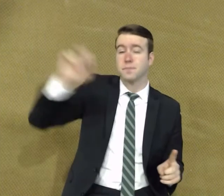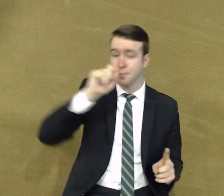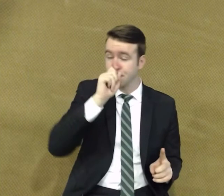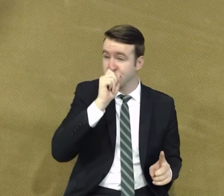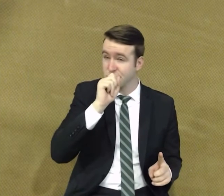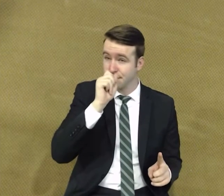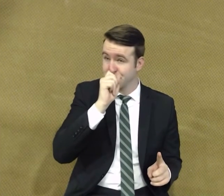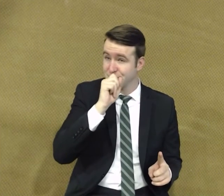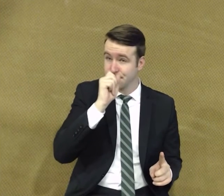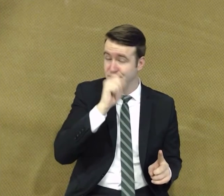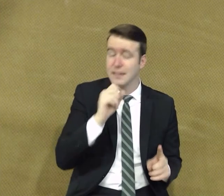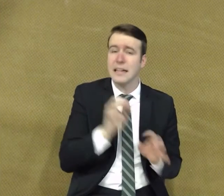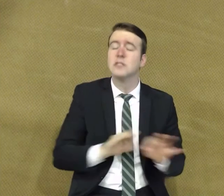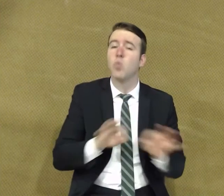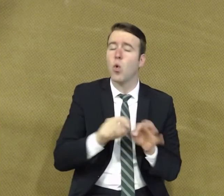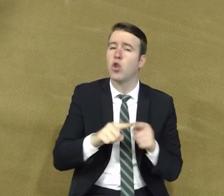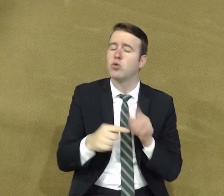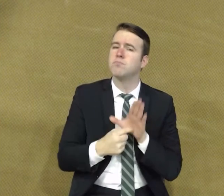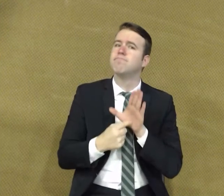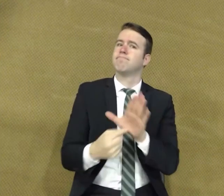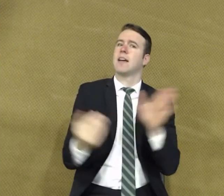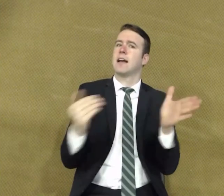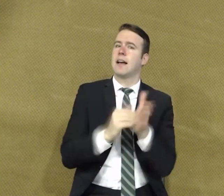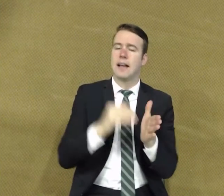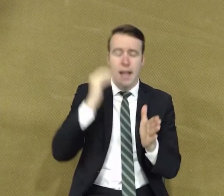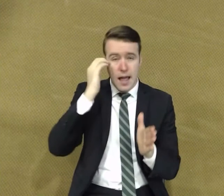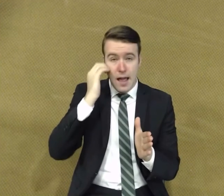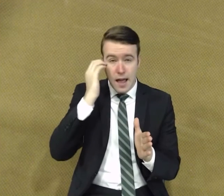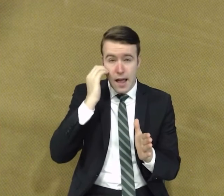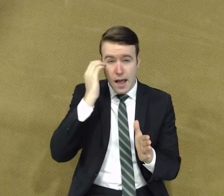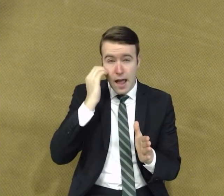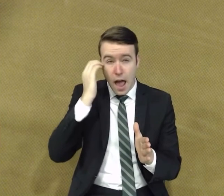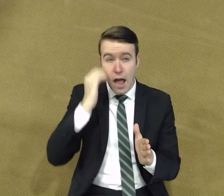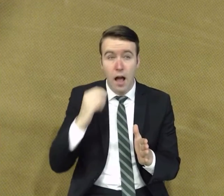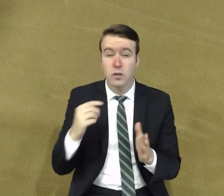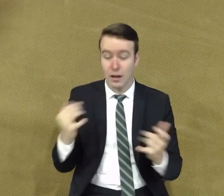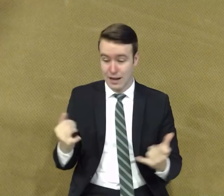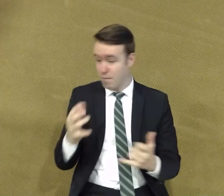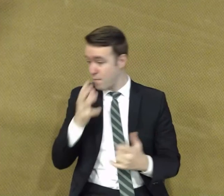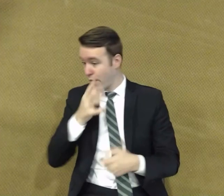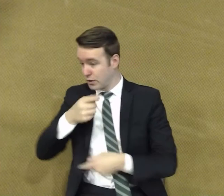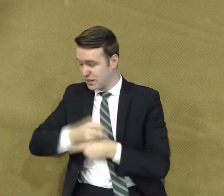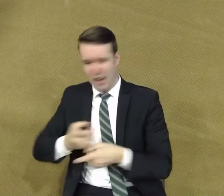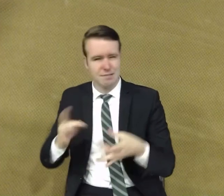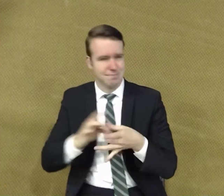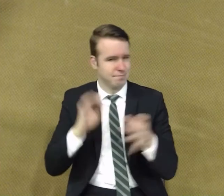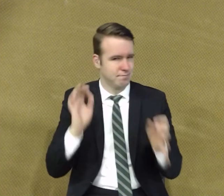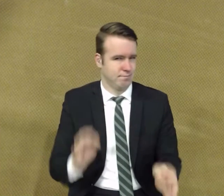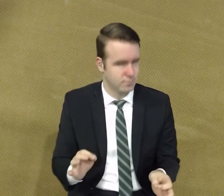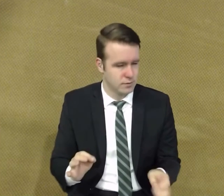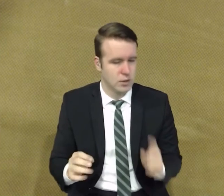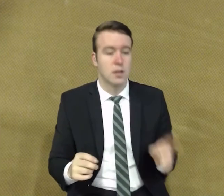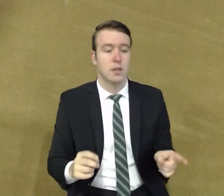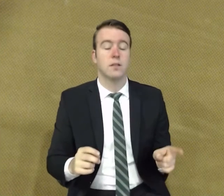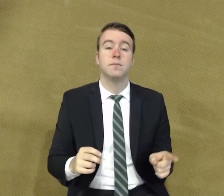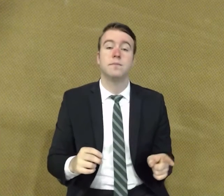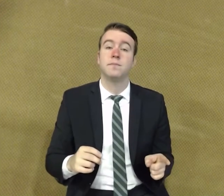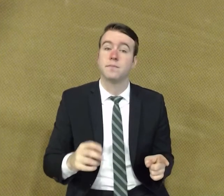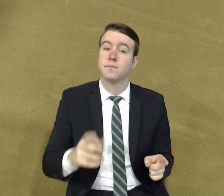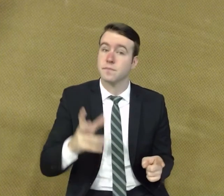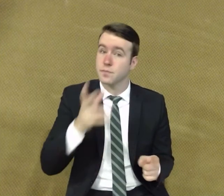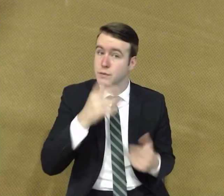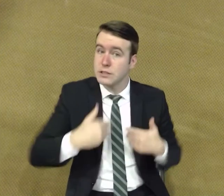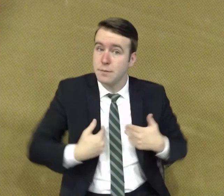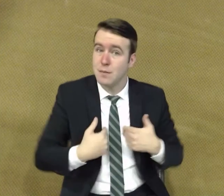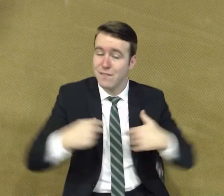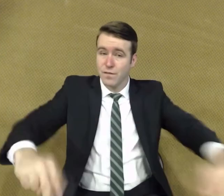worthy of mention against this morning. And then it wasn't on Mother's Day, so this is Mother's Day. The mothers are found in